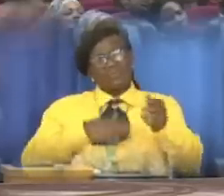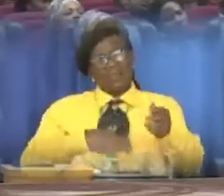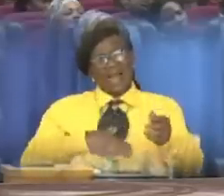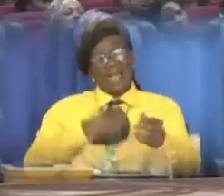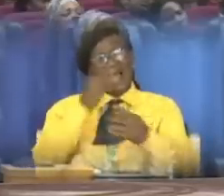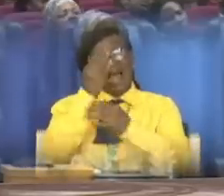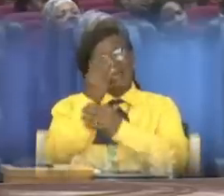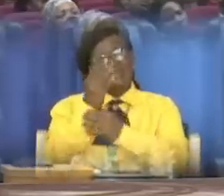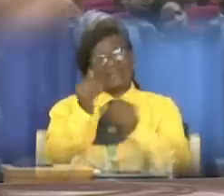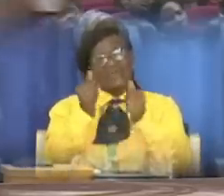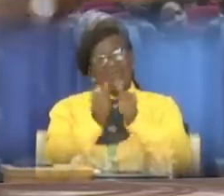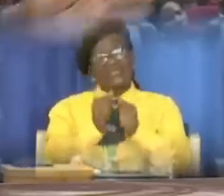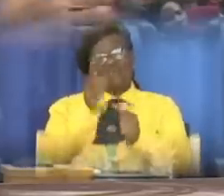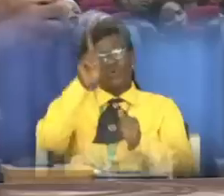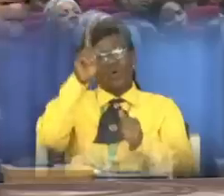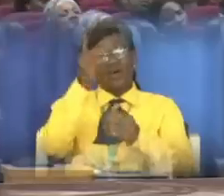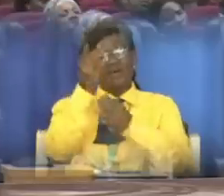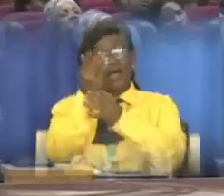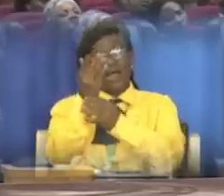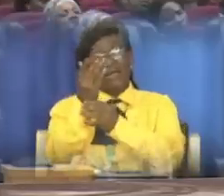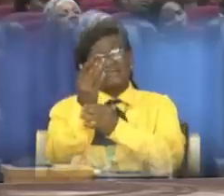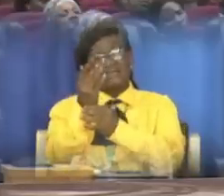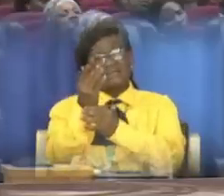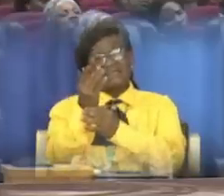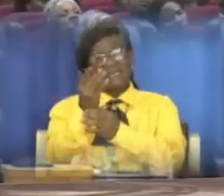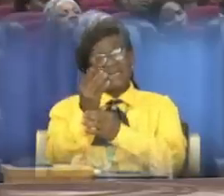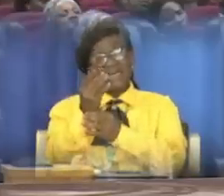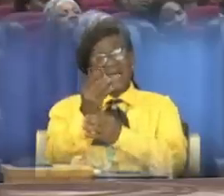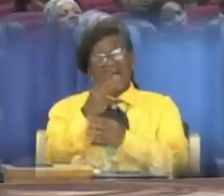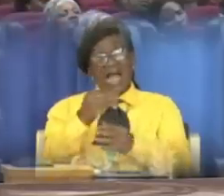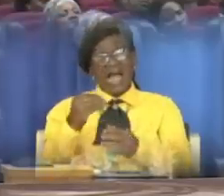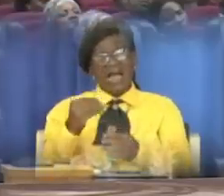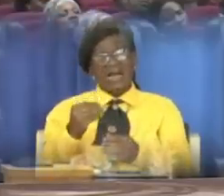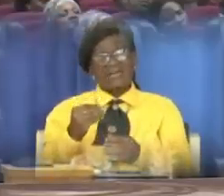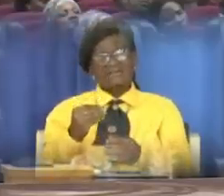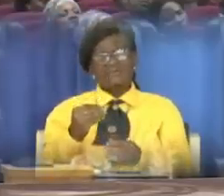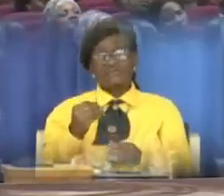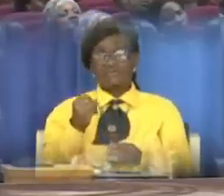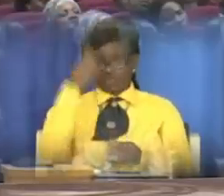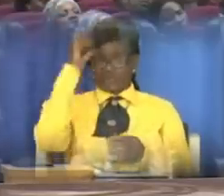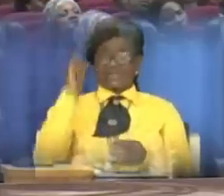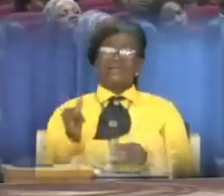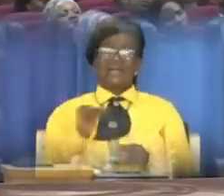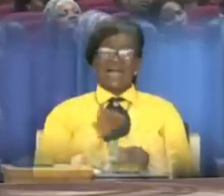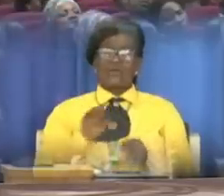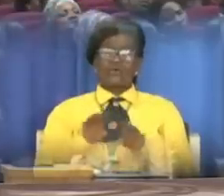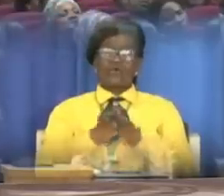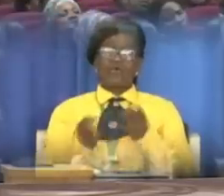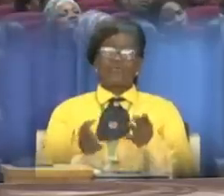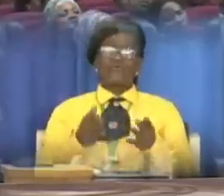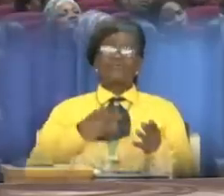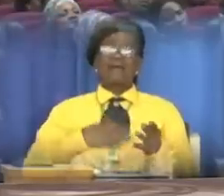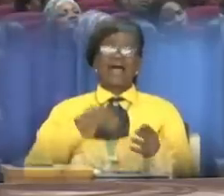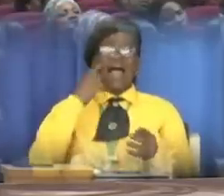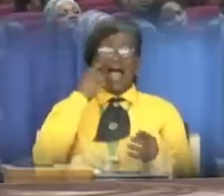fellow. So I opened my eyes suddenly and the thing disappeared.